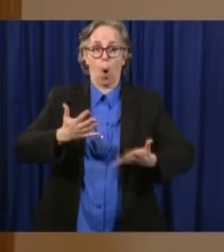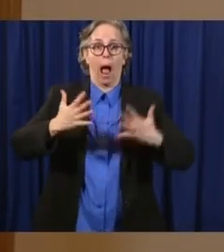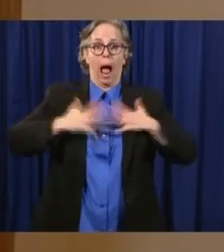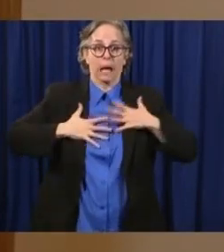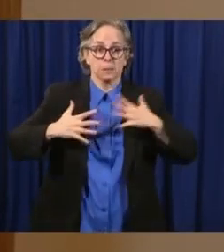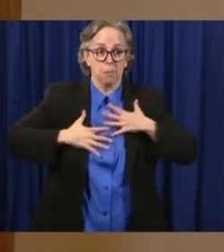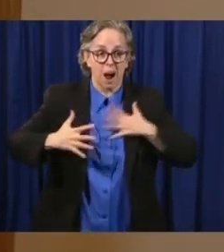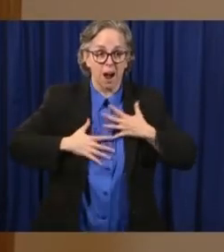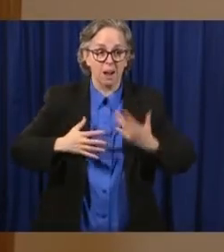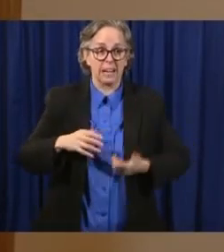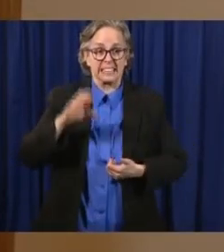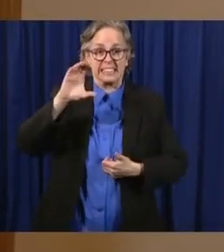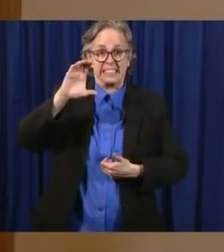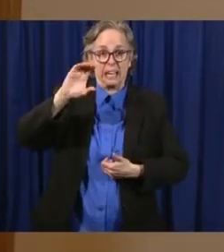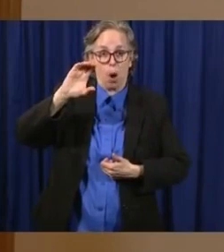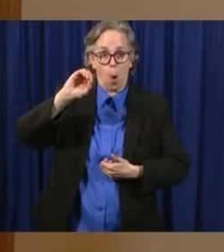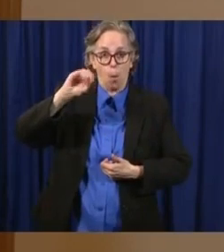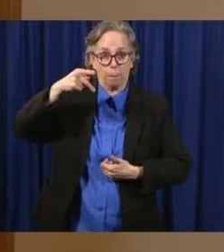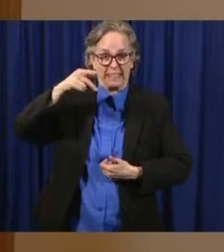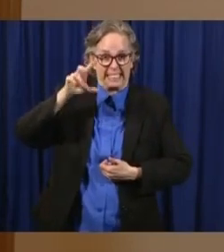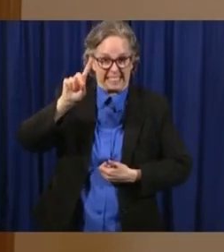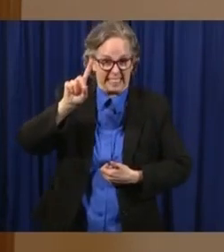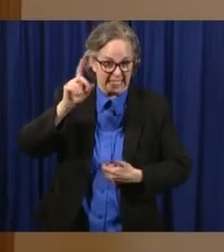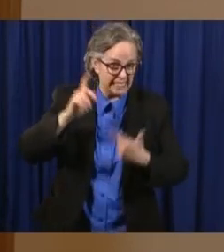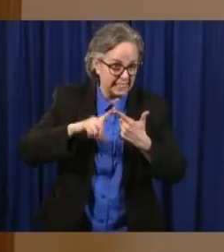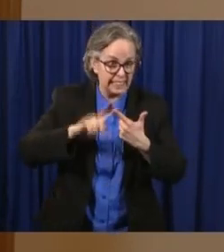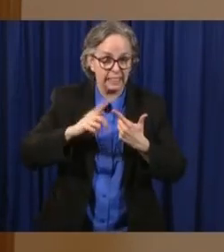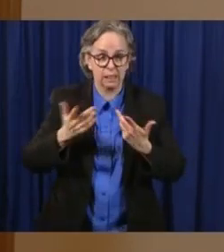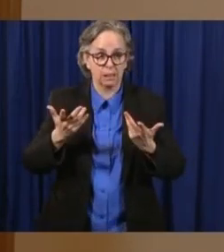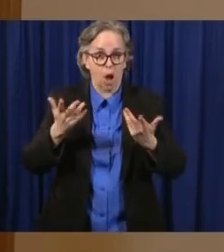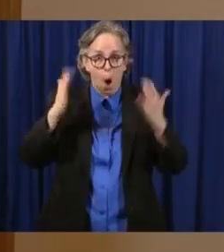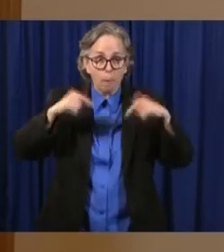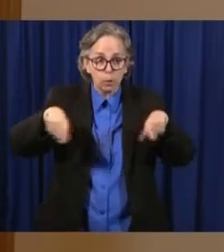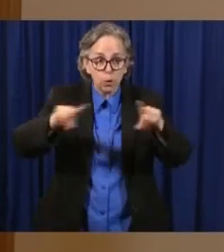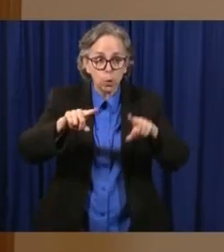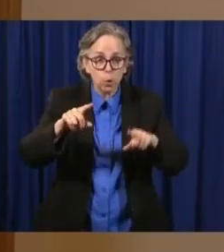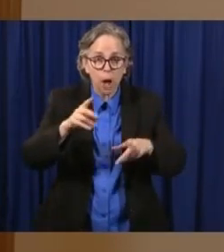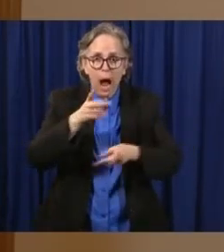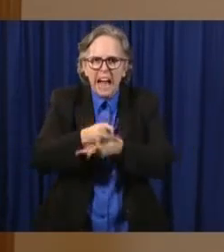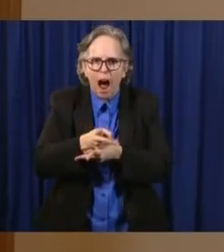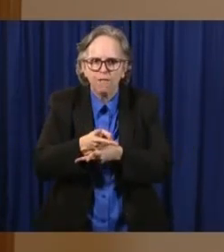COPD, folks with that, or I hope at home you're being very, very careful, and